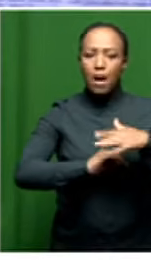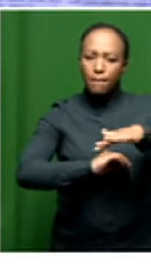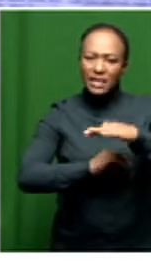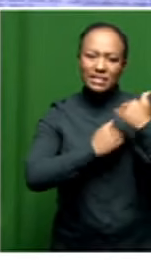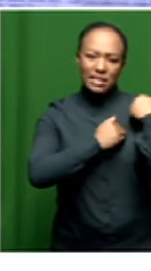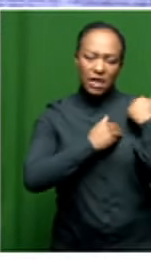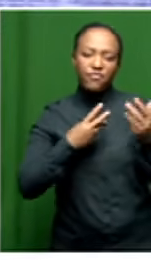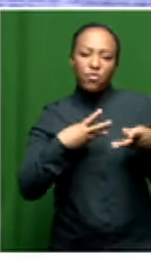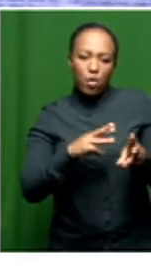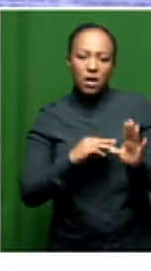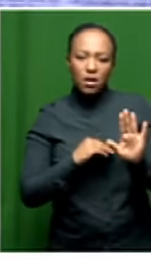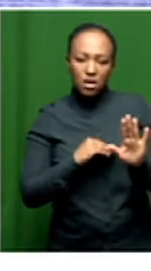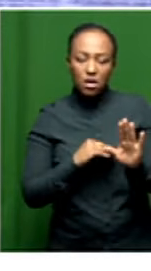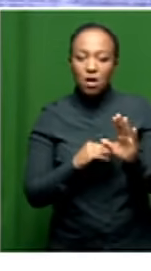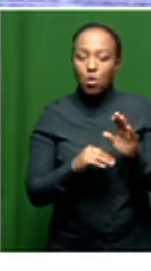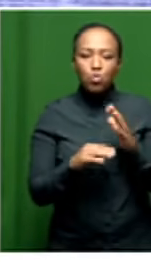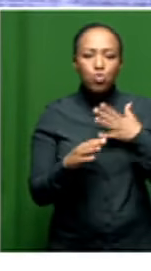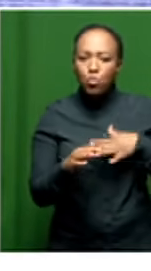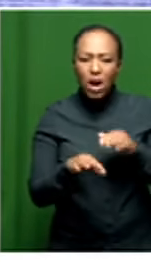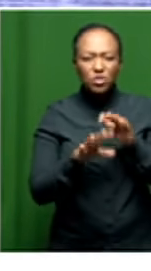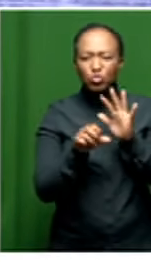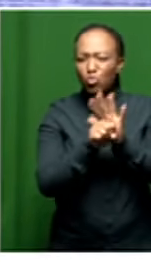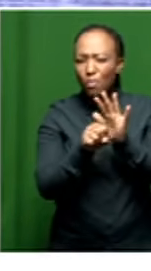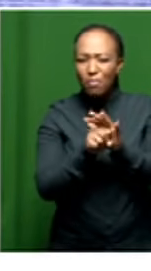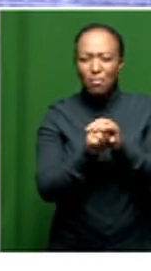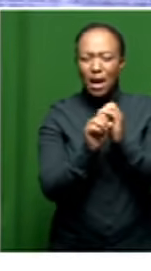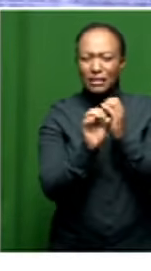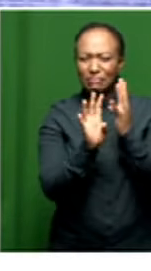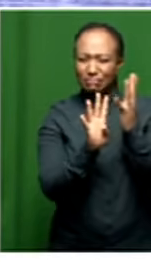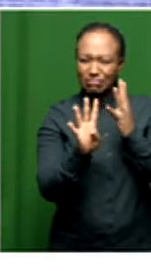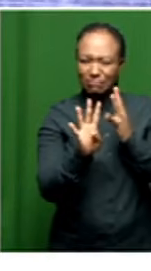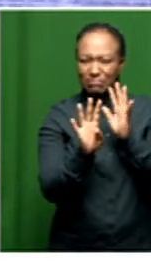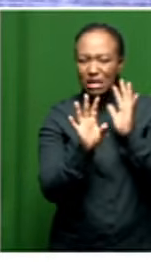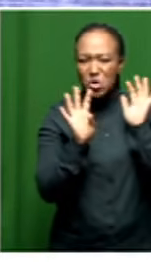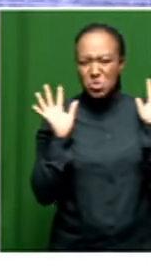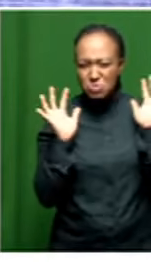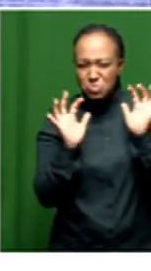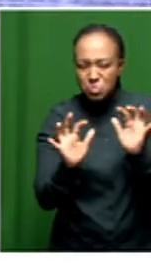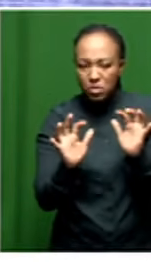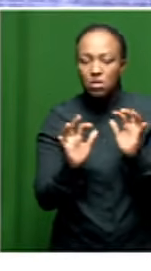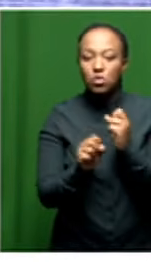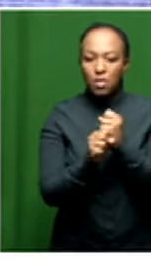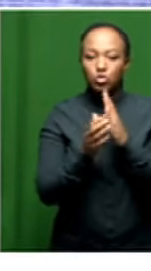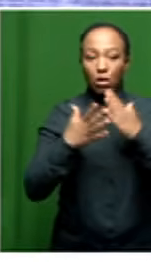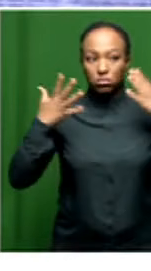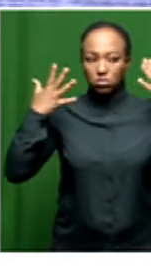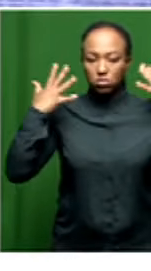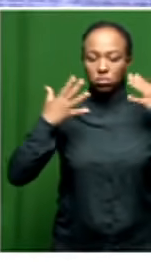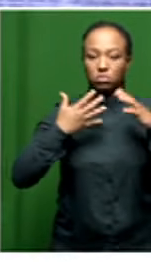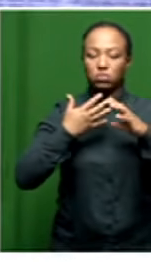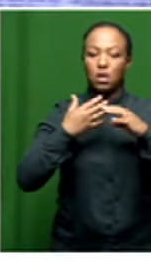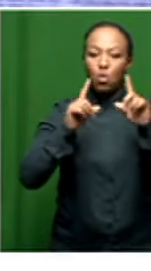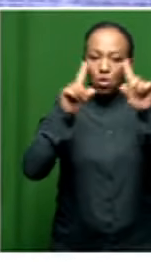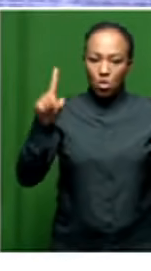like where there isn't too much crowding, where there's adequate ventilation. So the measures are the basic measures we've always talked